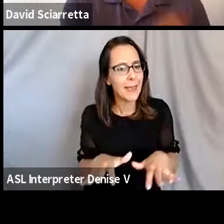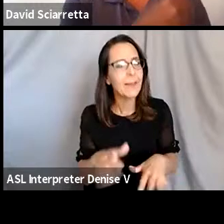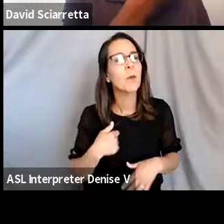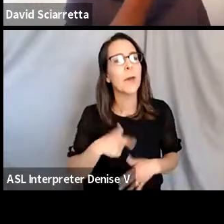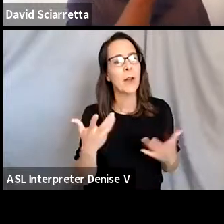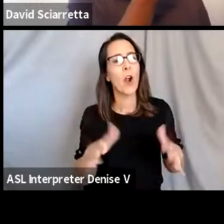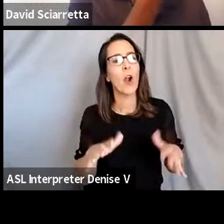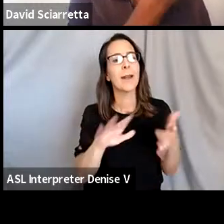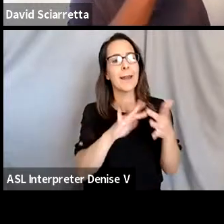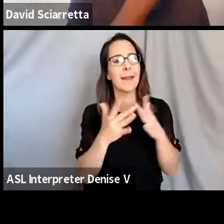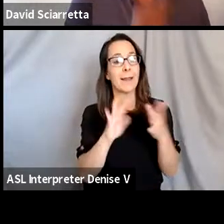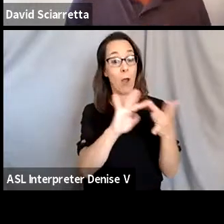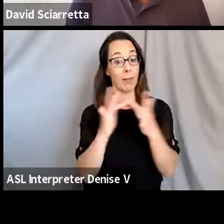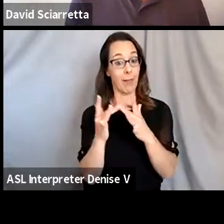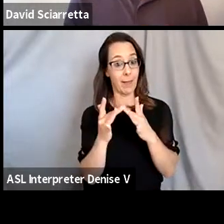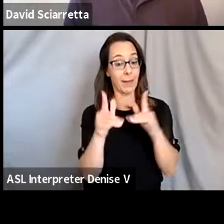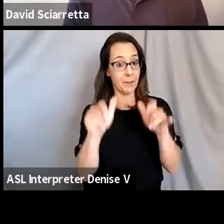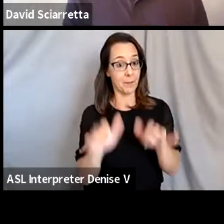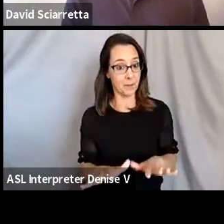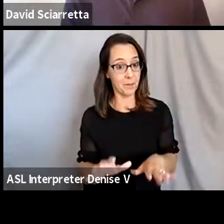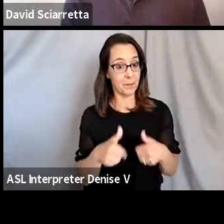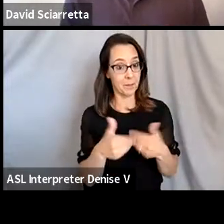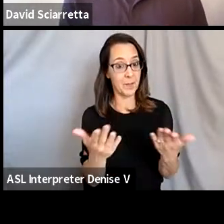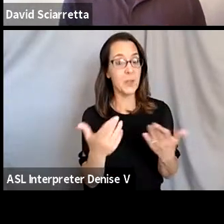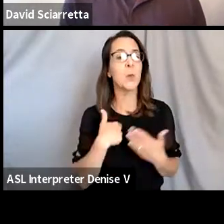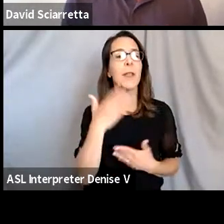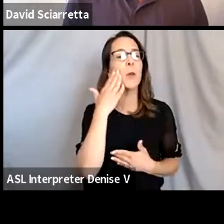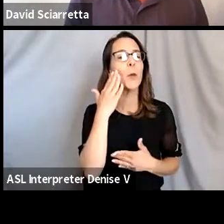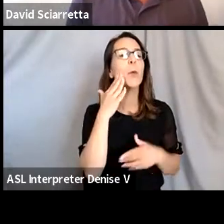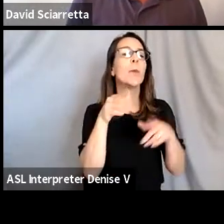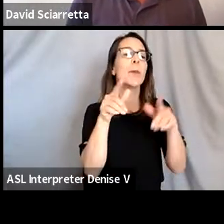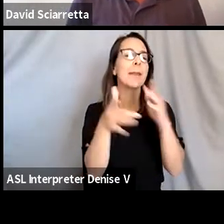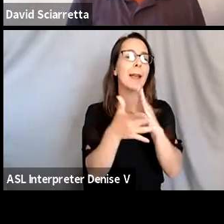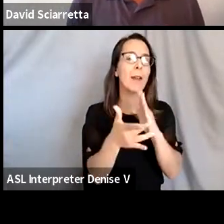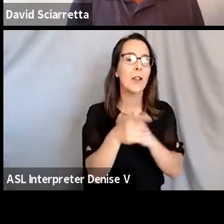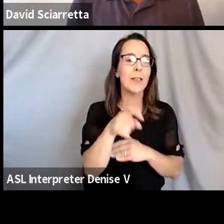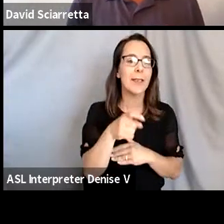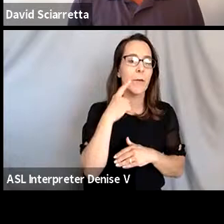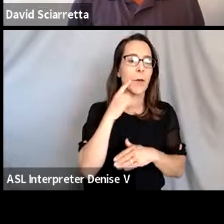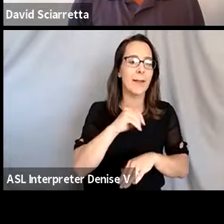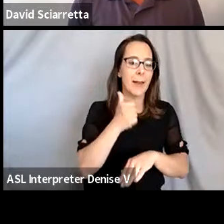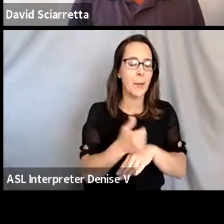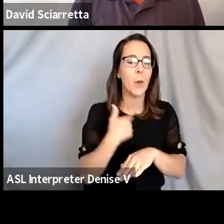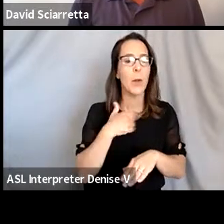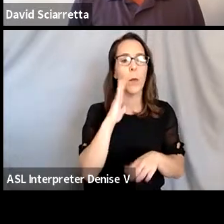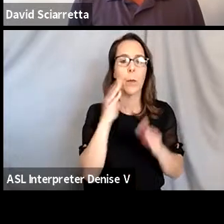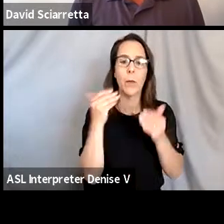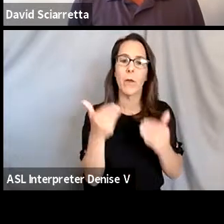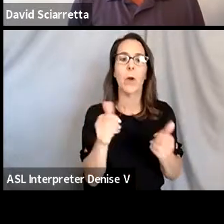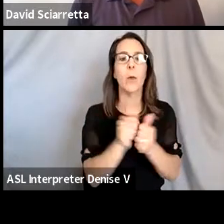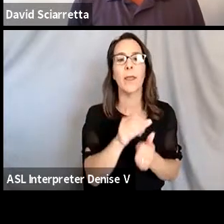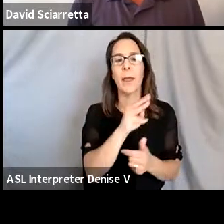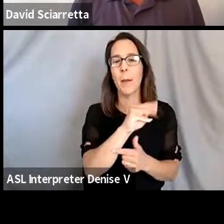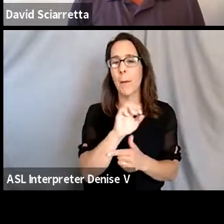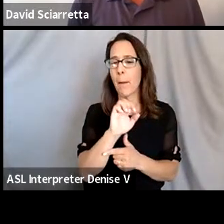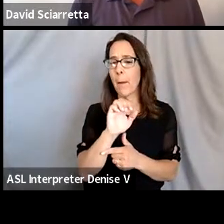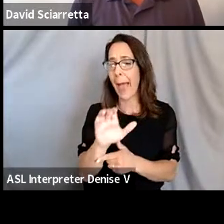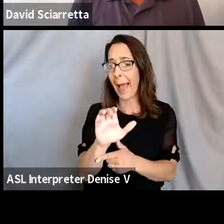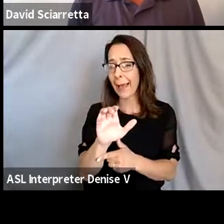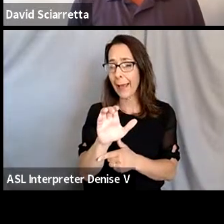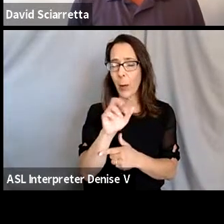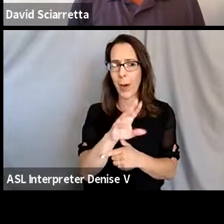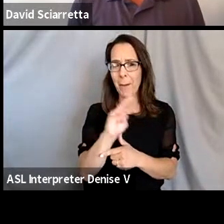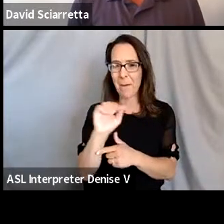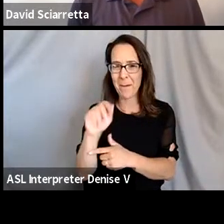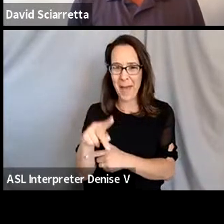knew the capacity and the technology needed to make that happen. So we are moving ahead with MAP testing, and so I think